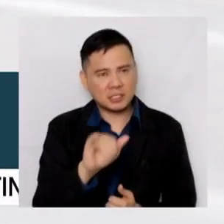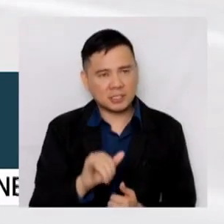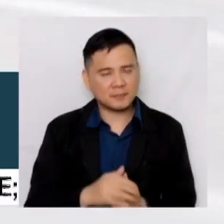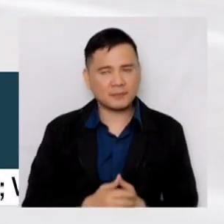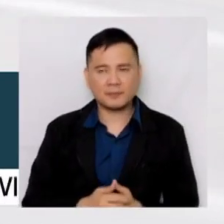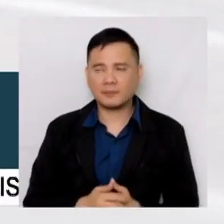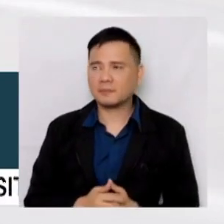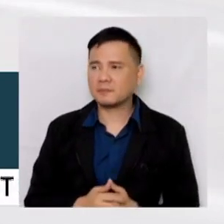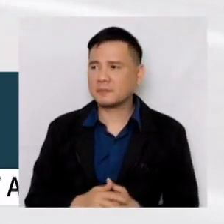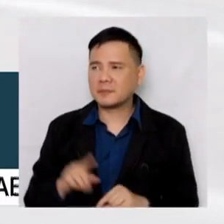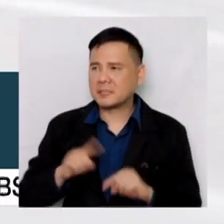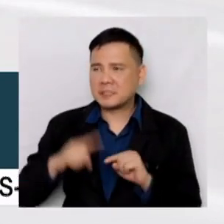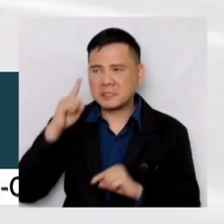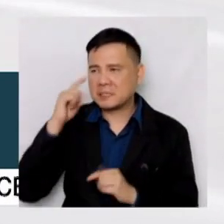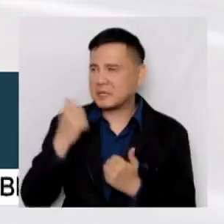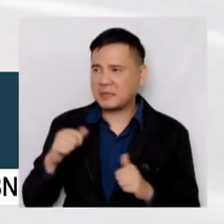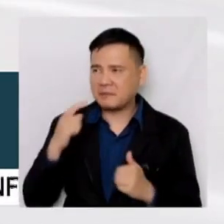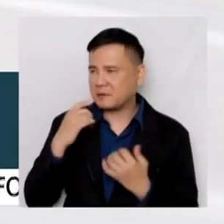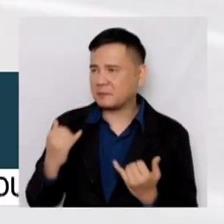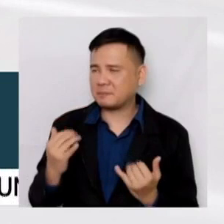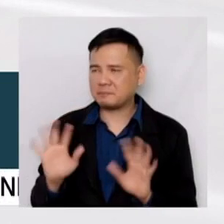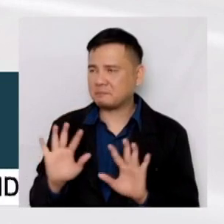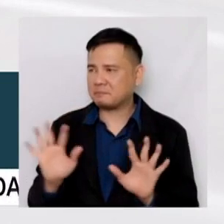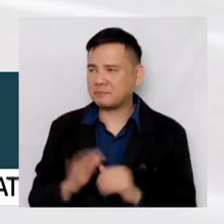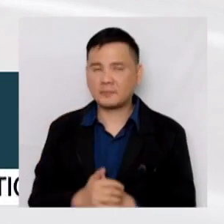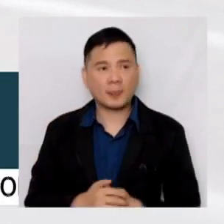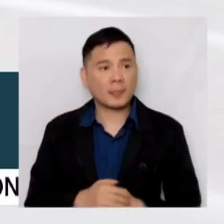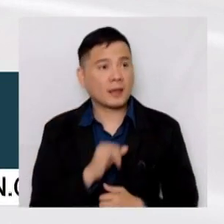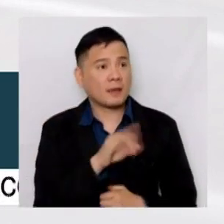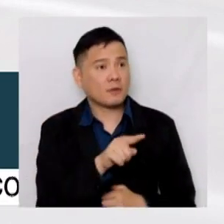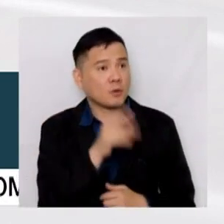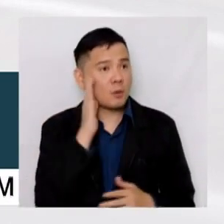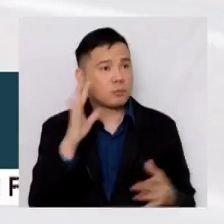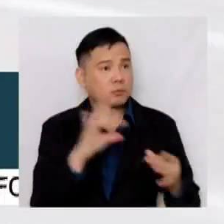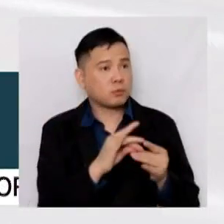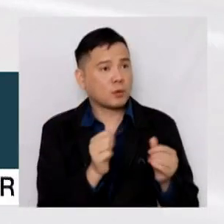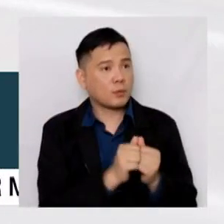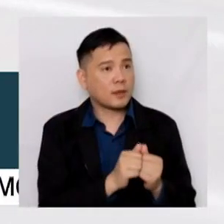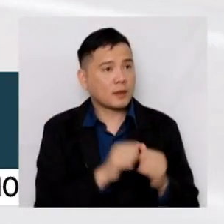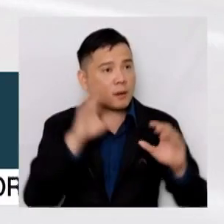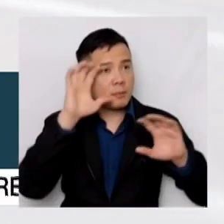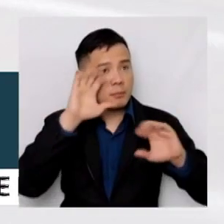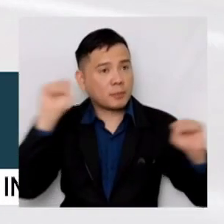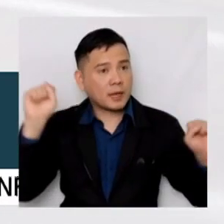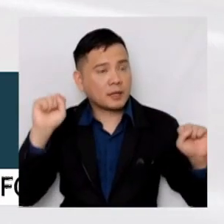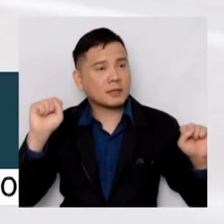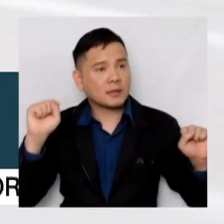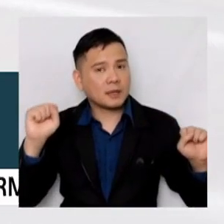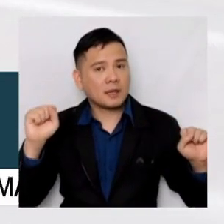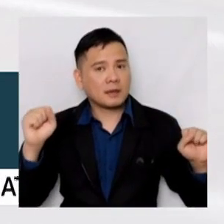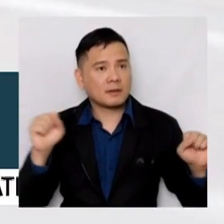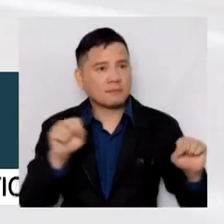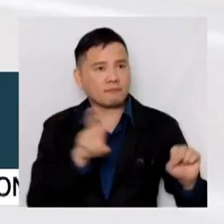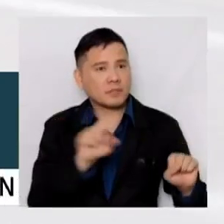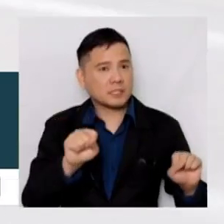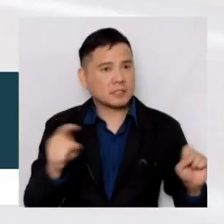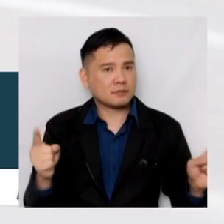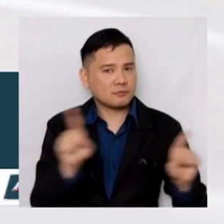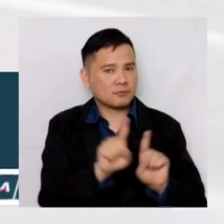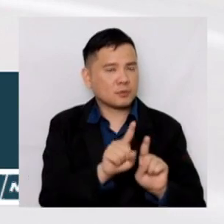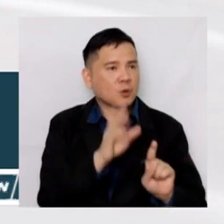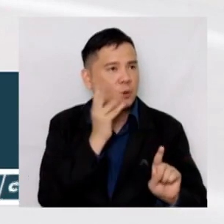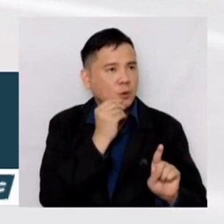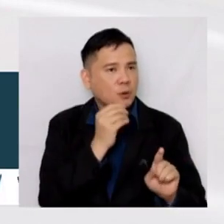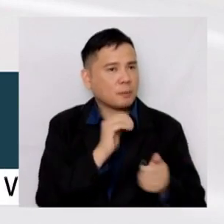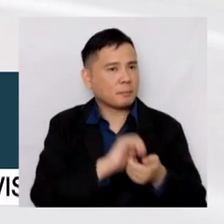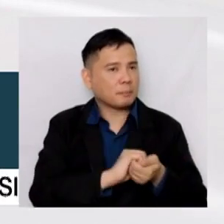I can't really think of anything at this stage. If you were to form an alliance with one of your presidential rivals, who would it be? That